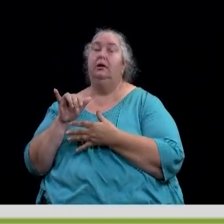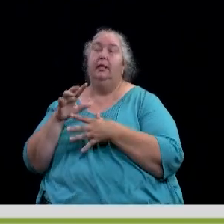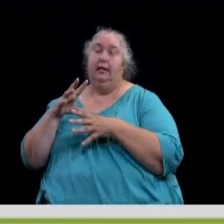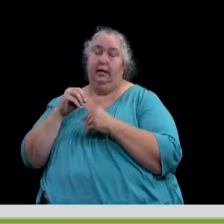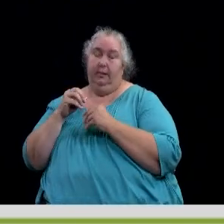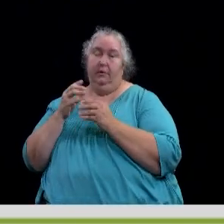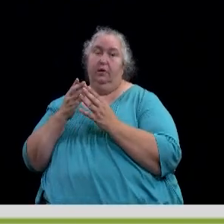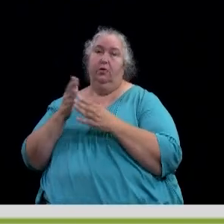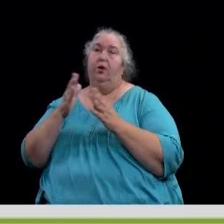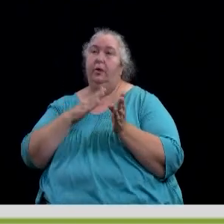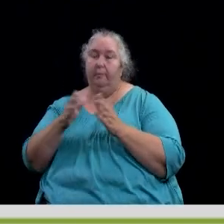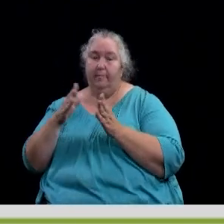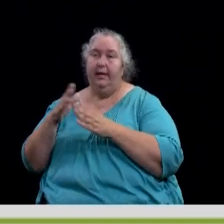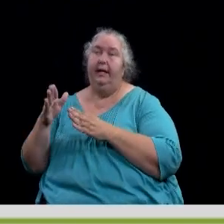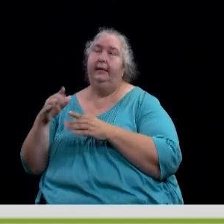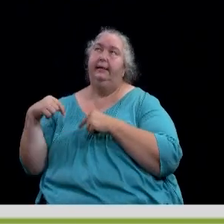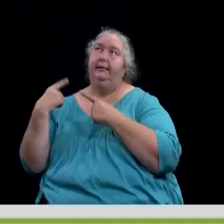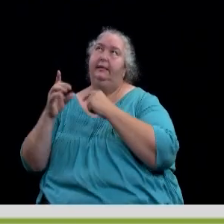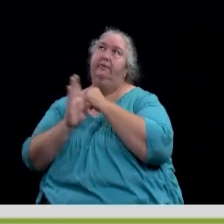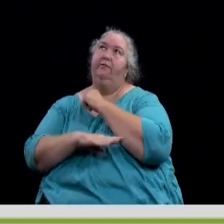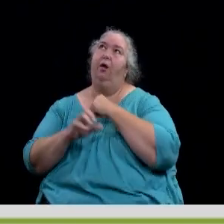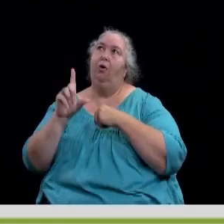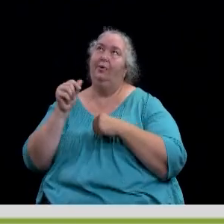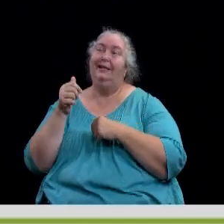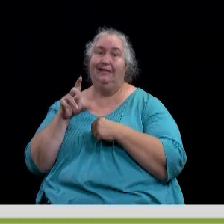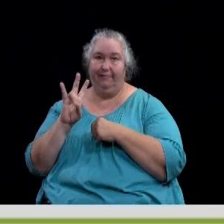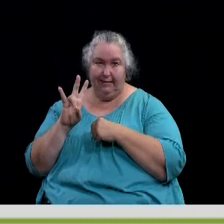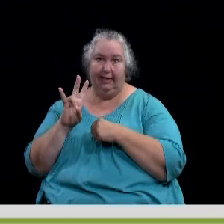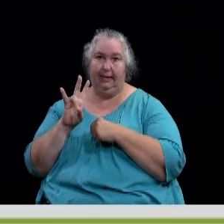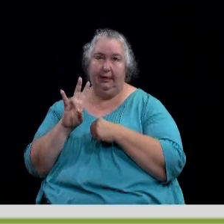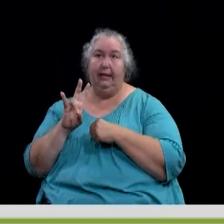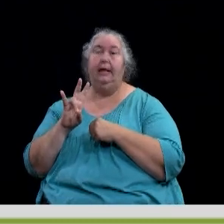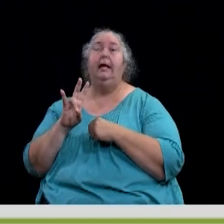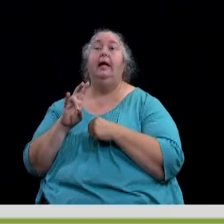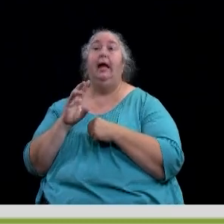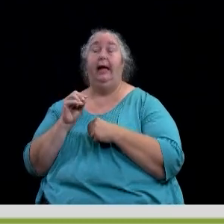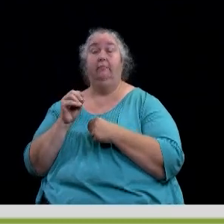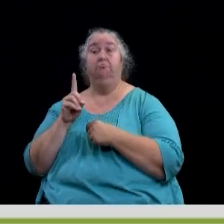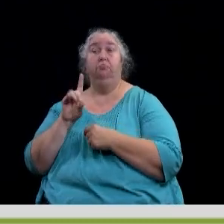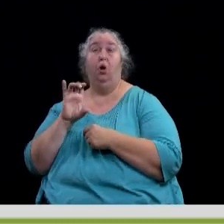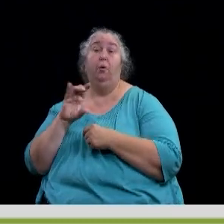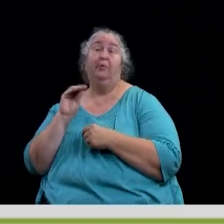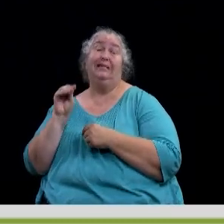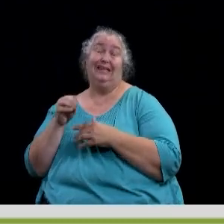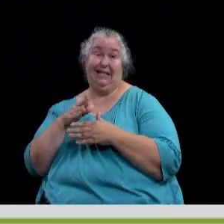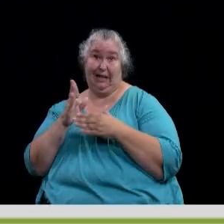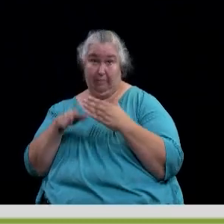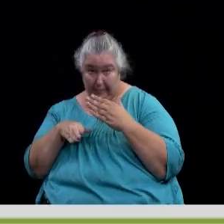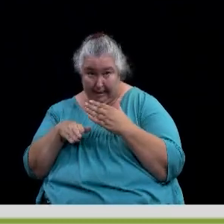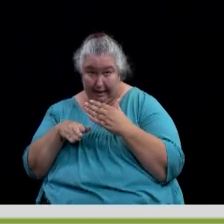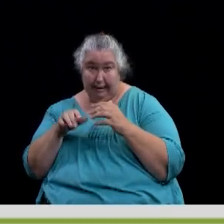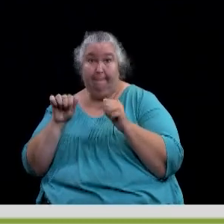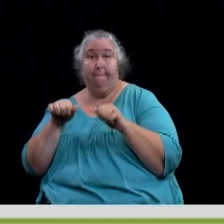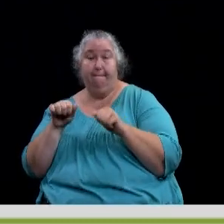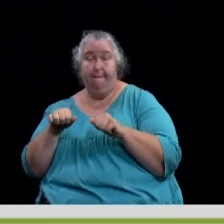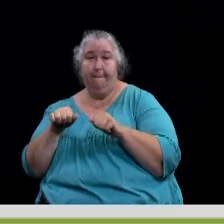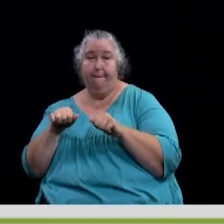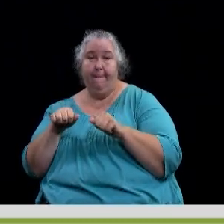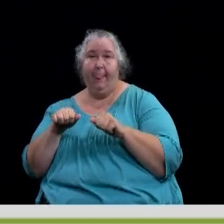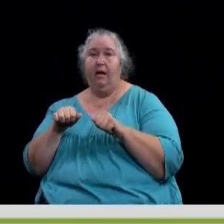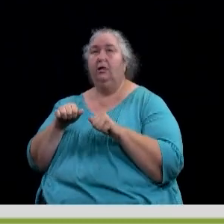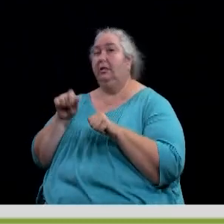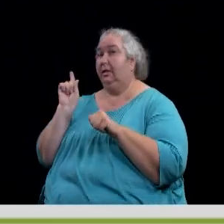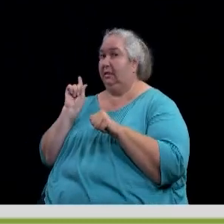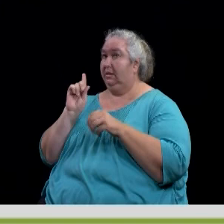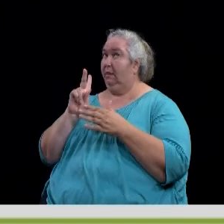2017, and stands at being 100% complete with internal design services. The project shall address uptown Austin Avenue